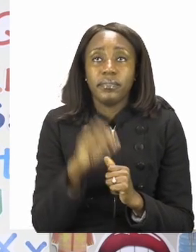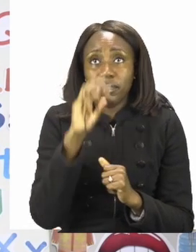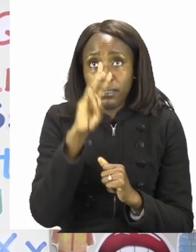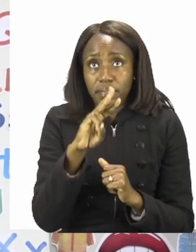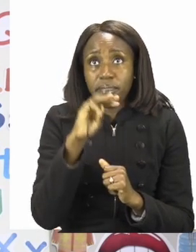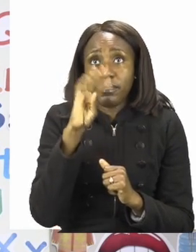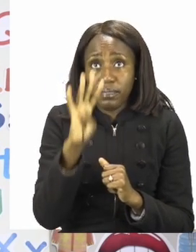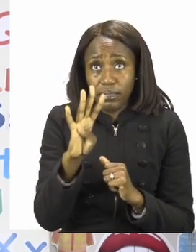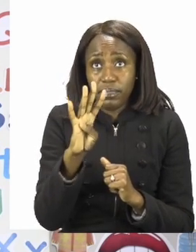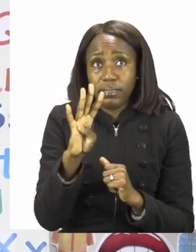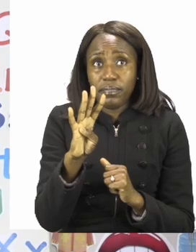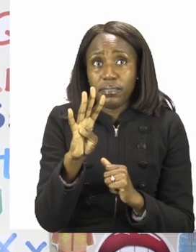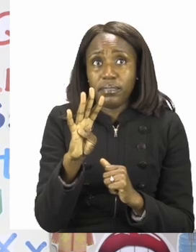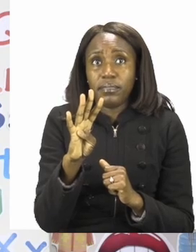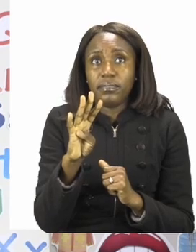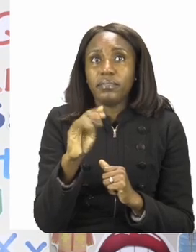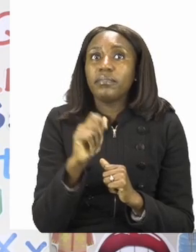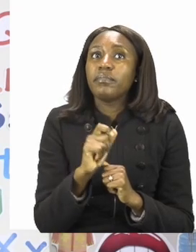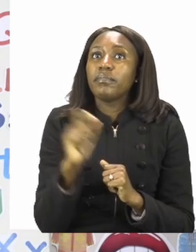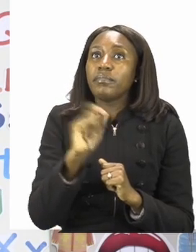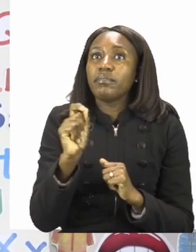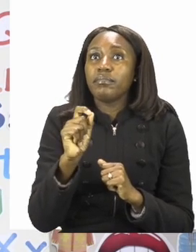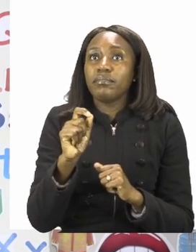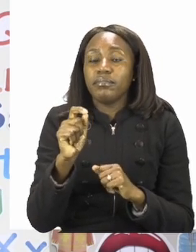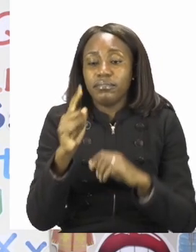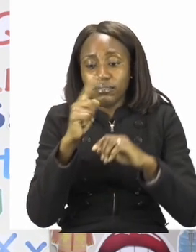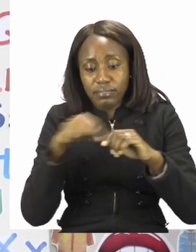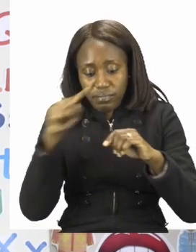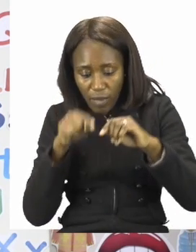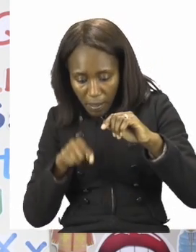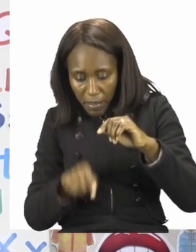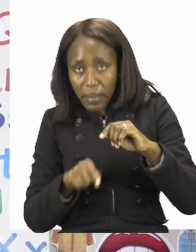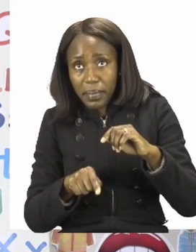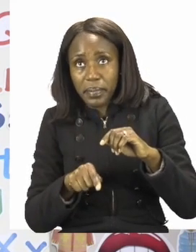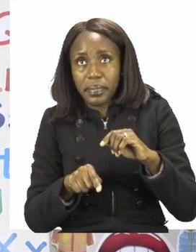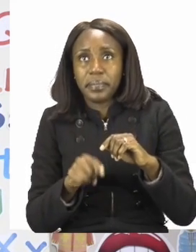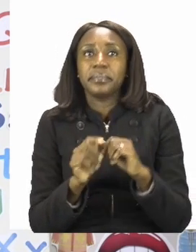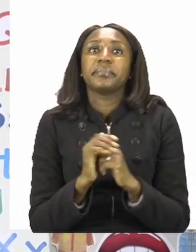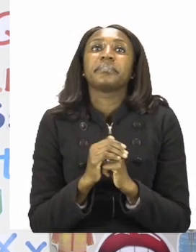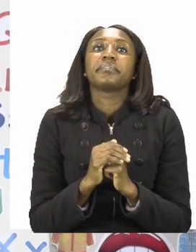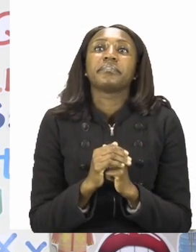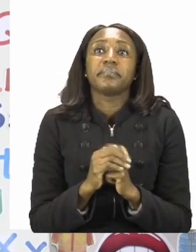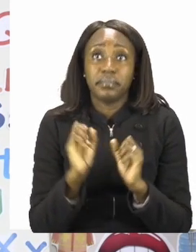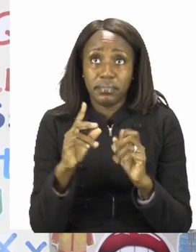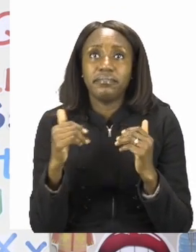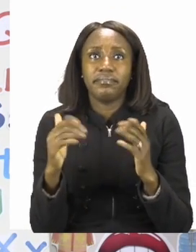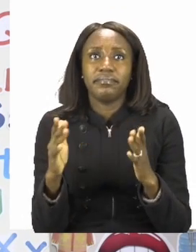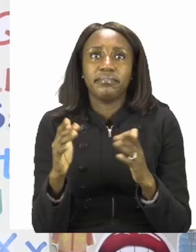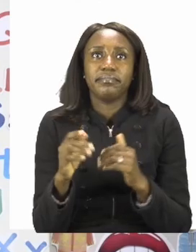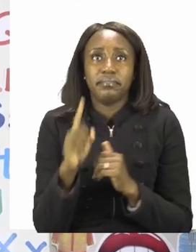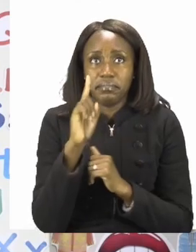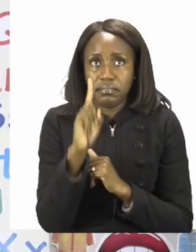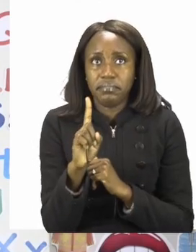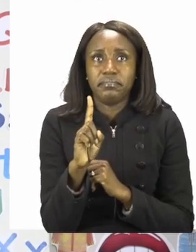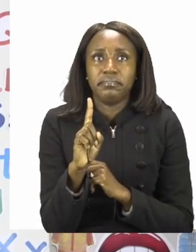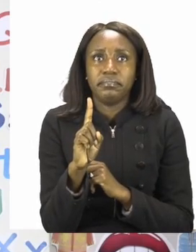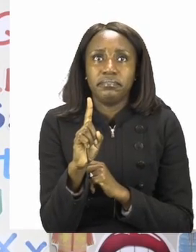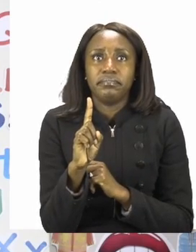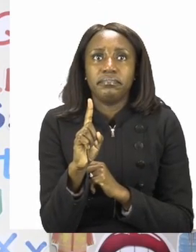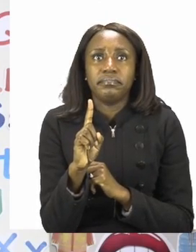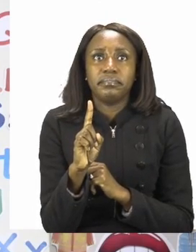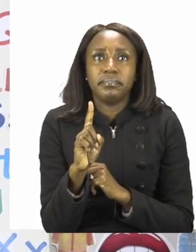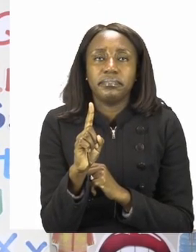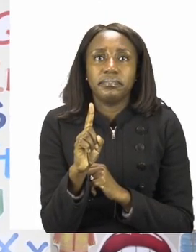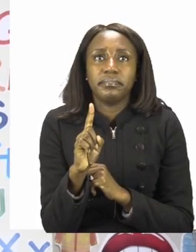and 4 outside the circle. So let's begin with number 1. We will write our